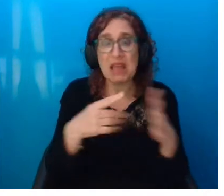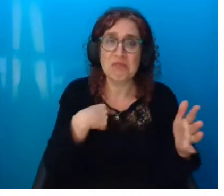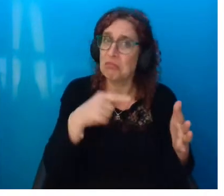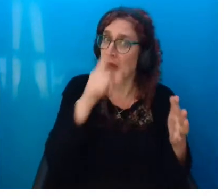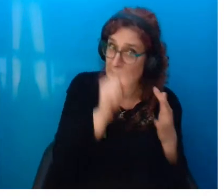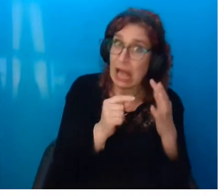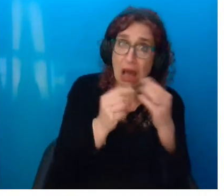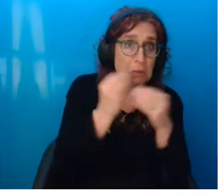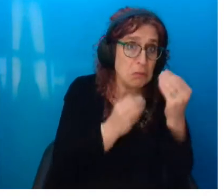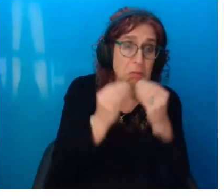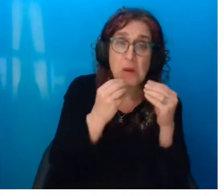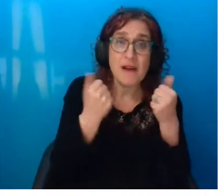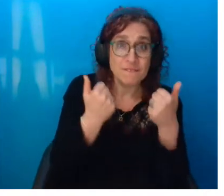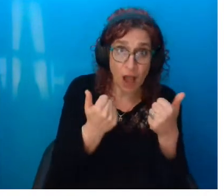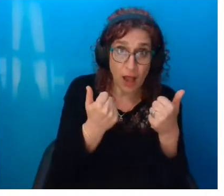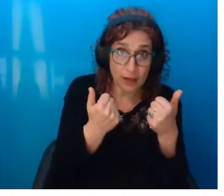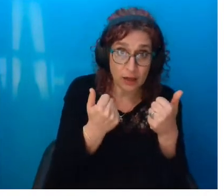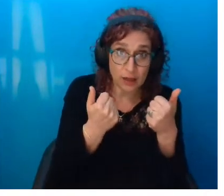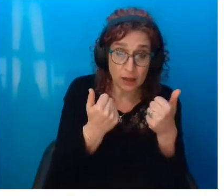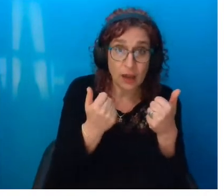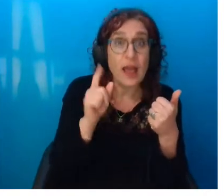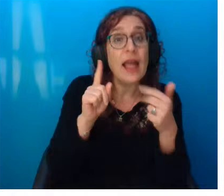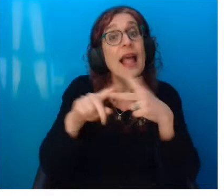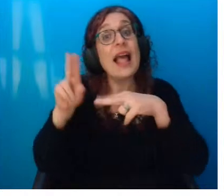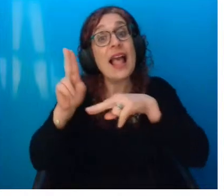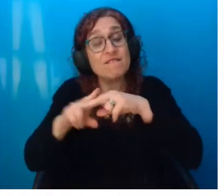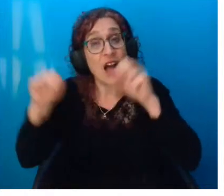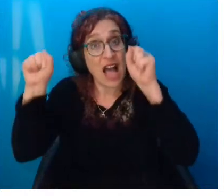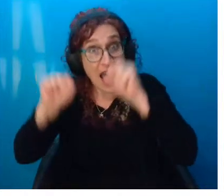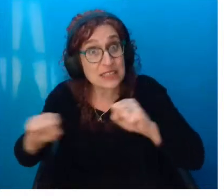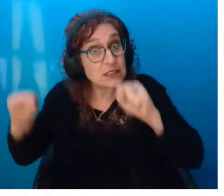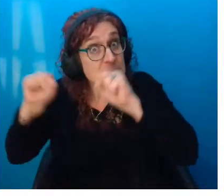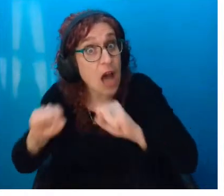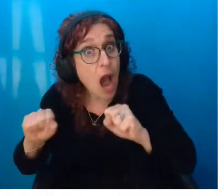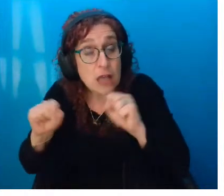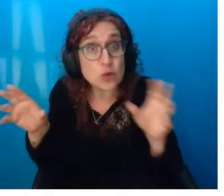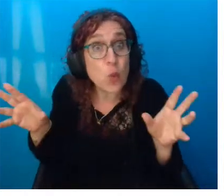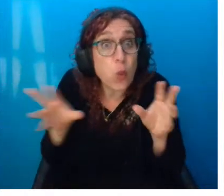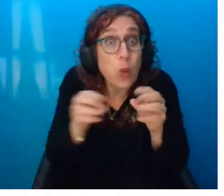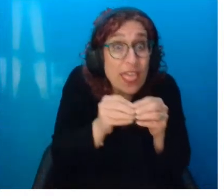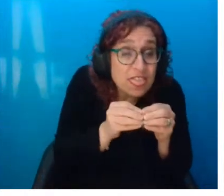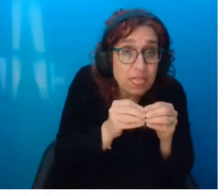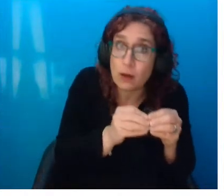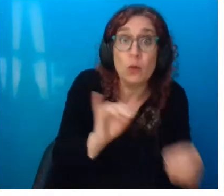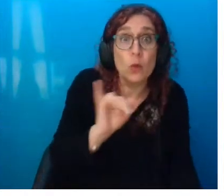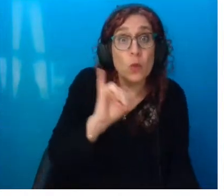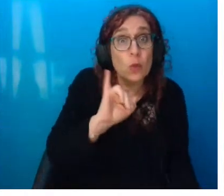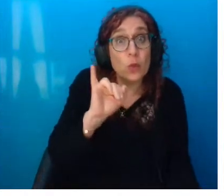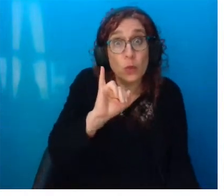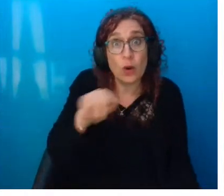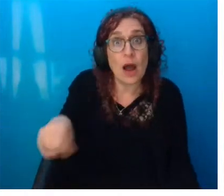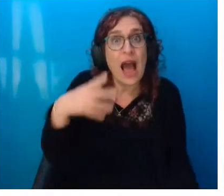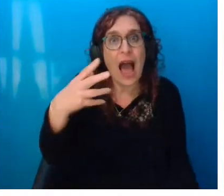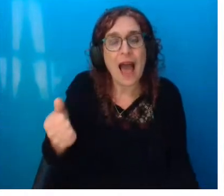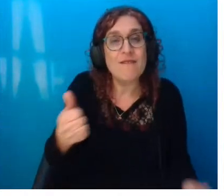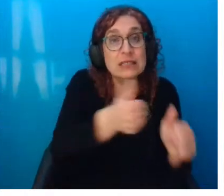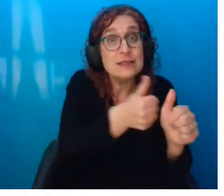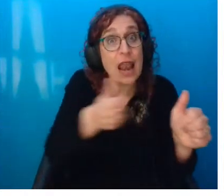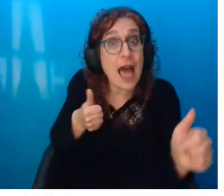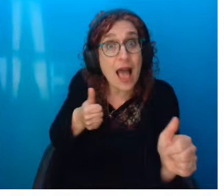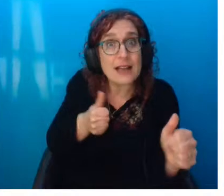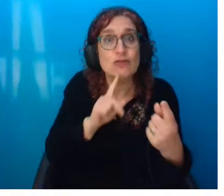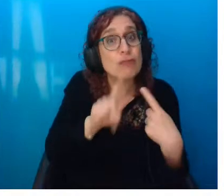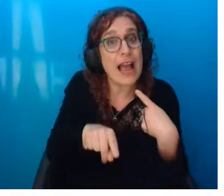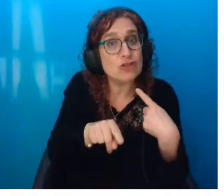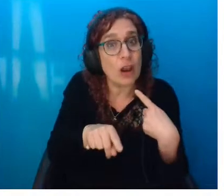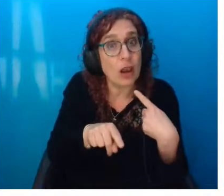they exercise. But if they eat, for instance, wheat and then exercise, they will develop a delayed reaction, typically